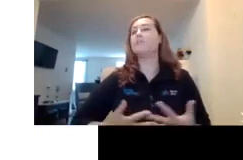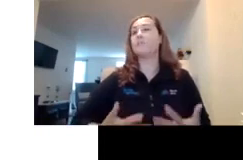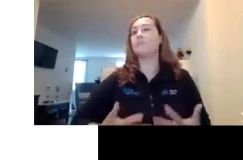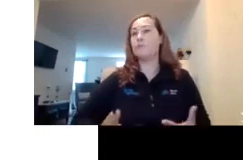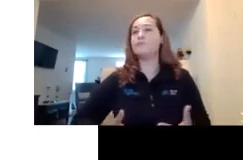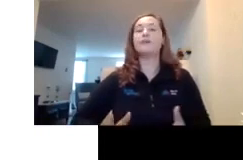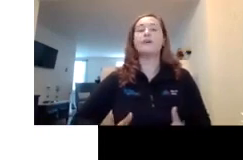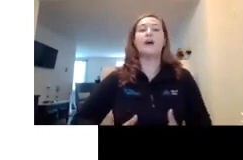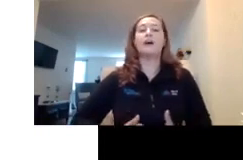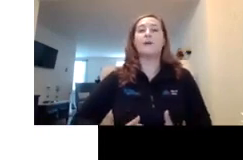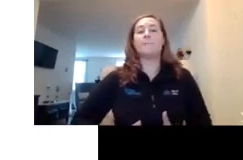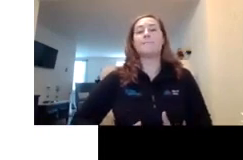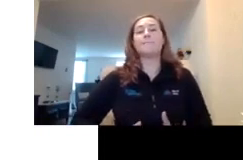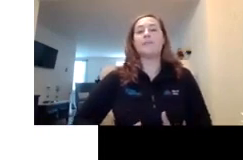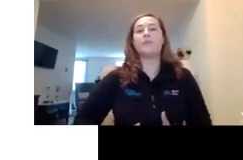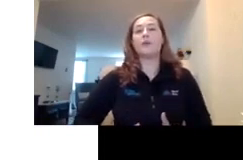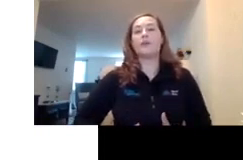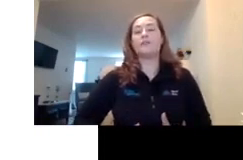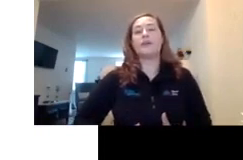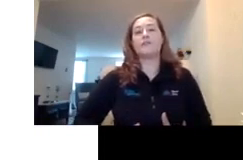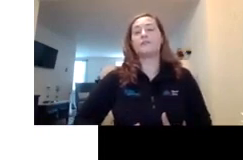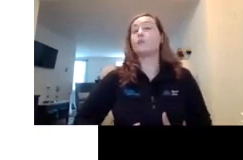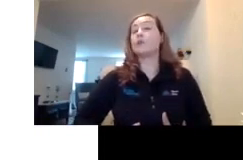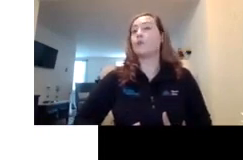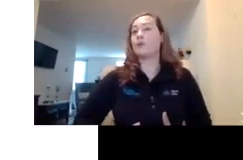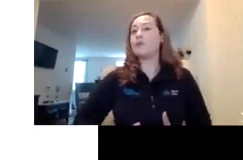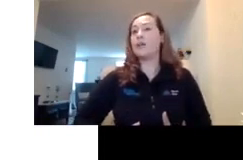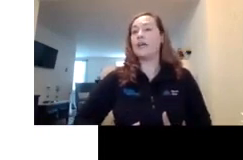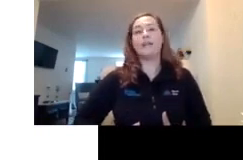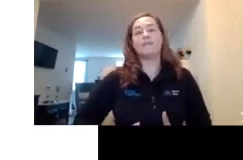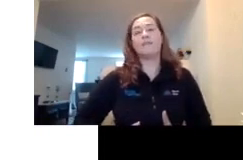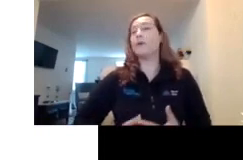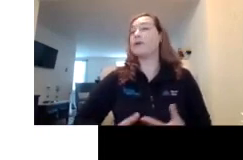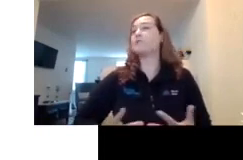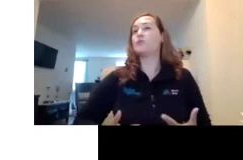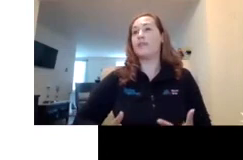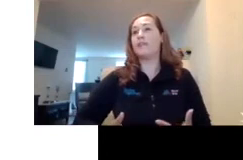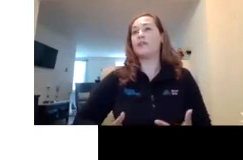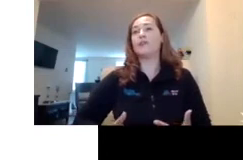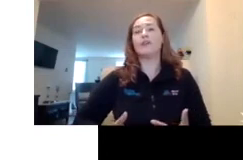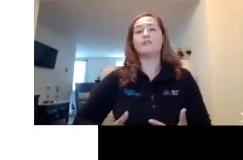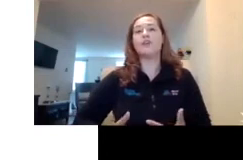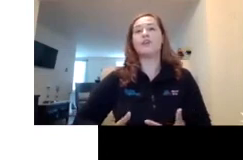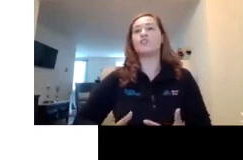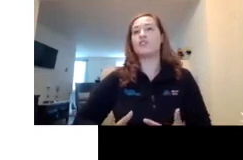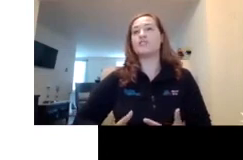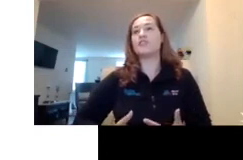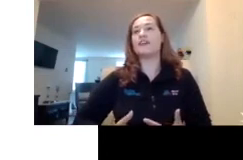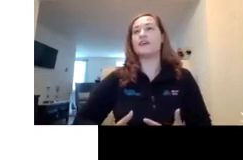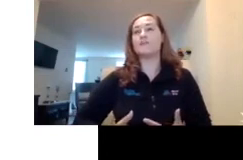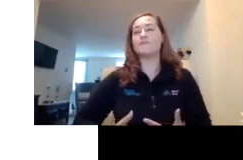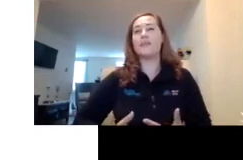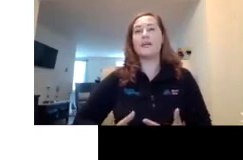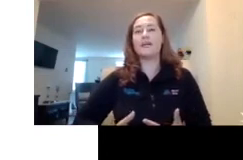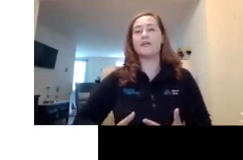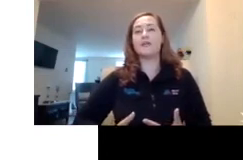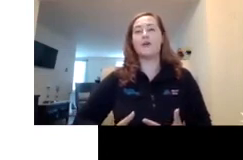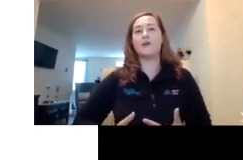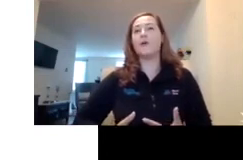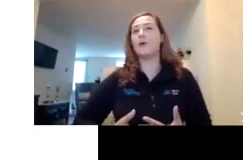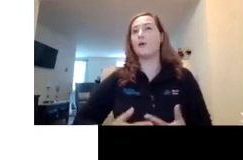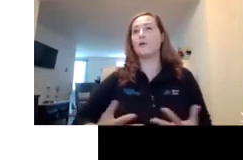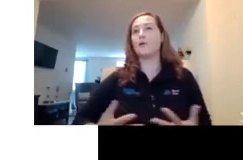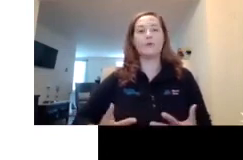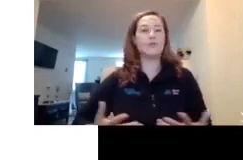really improves the way we work. And better together is not just,